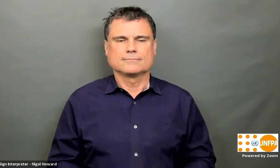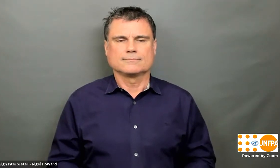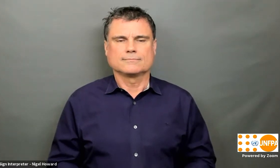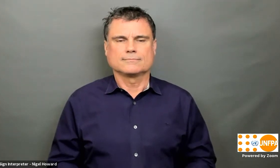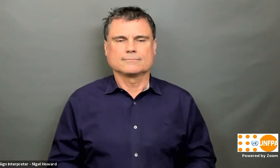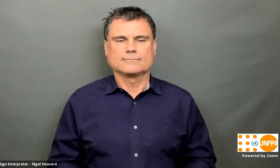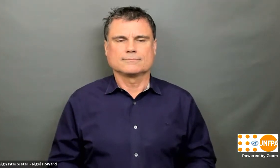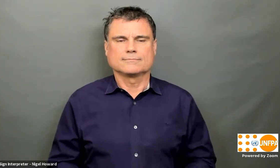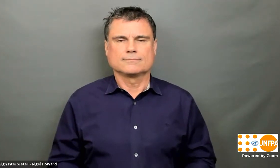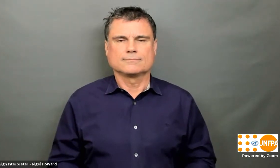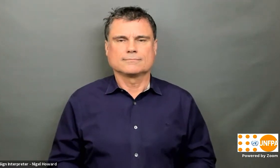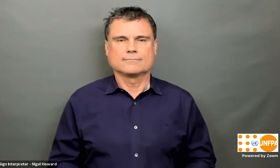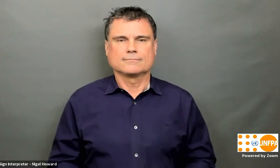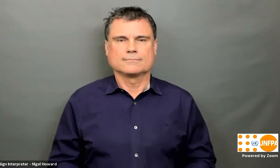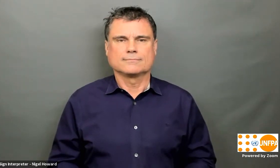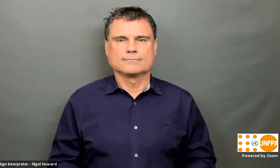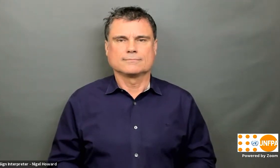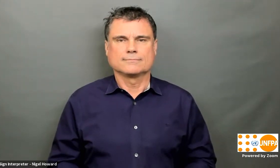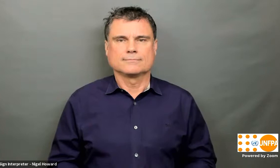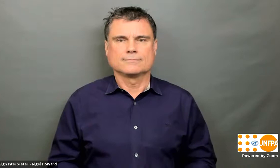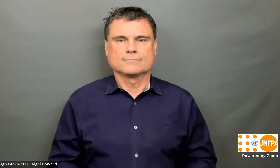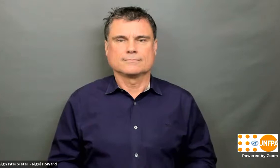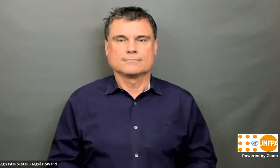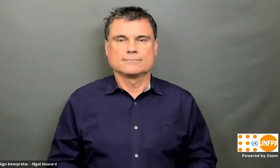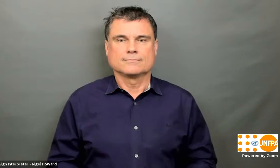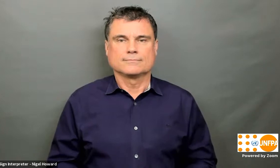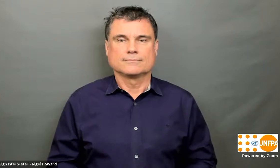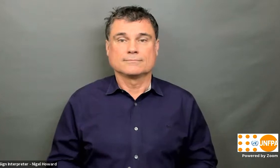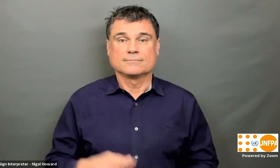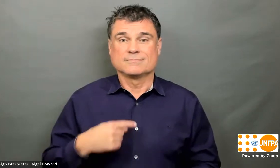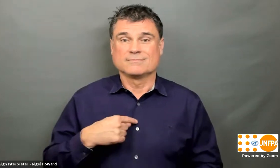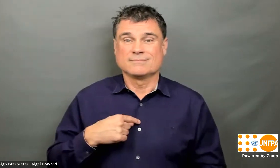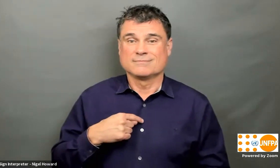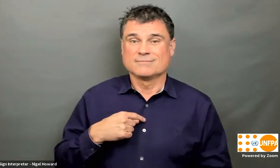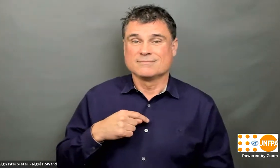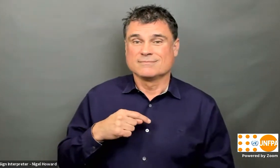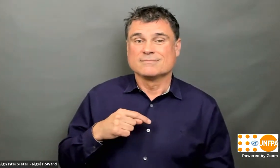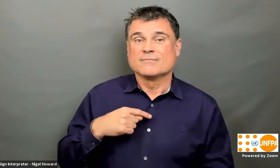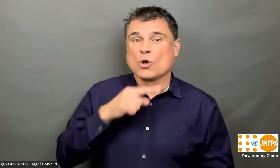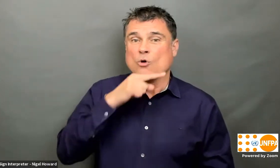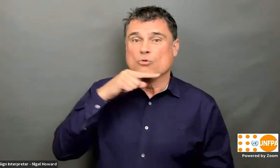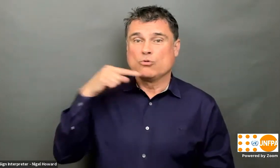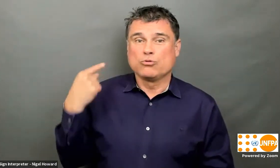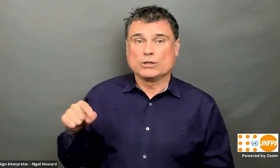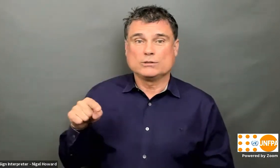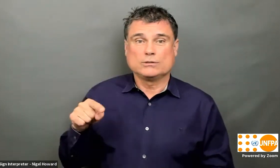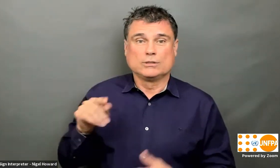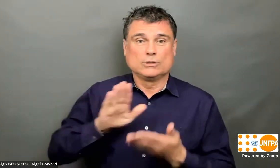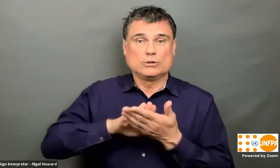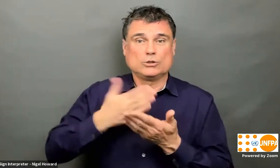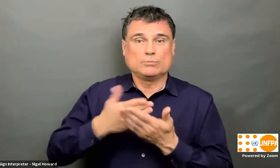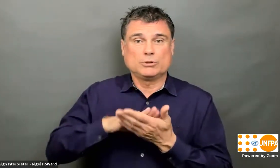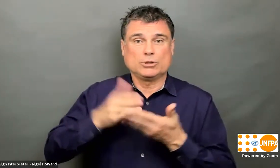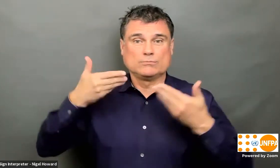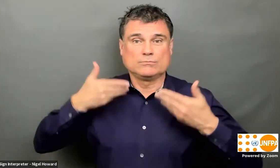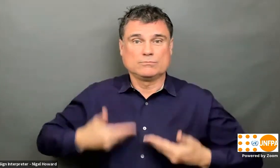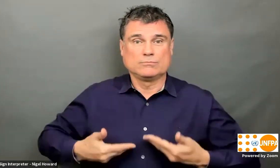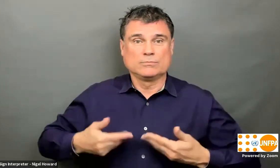Okay, this is the Russian interpreter speaking into the Russian channel. C'est l'interprète russe ici qui s'exprime sur le canal